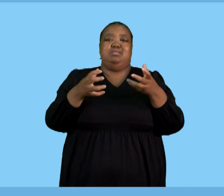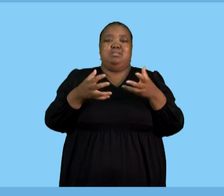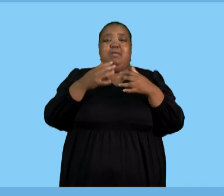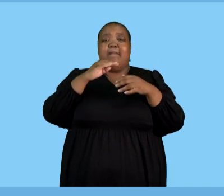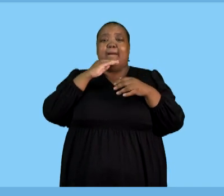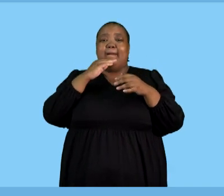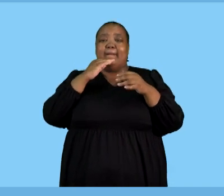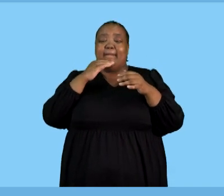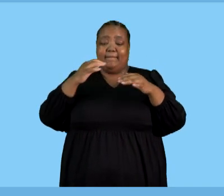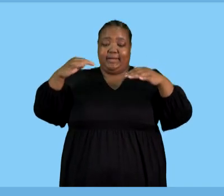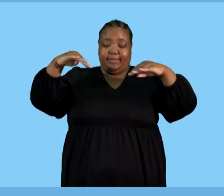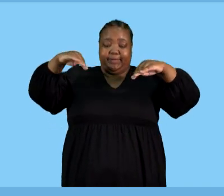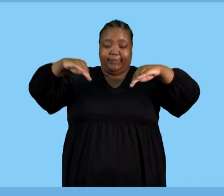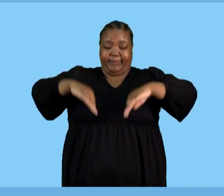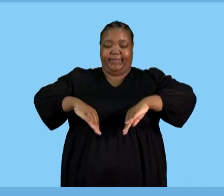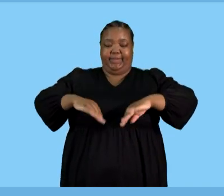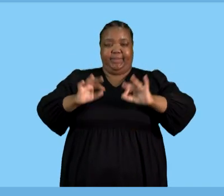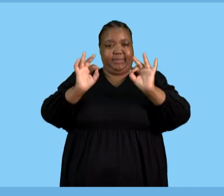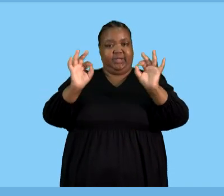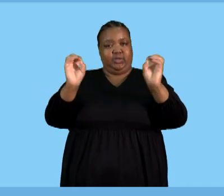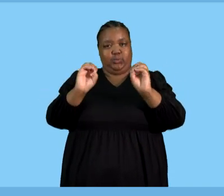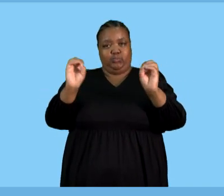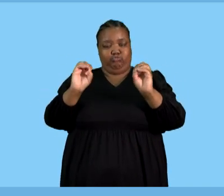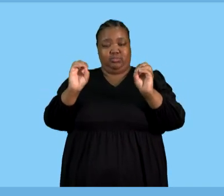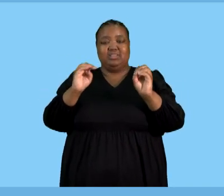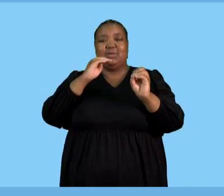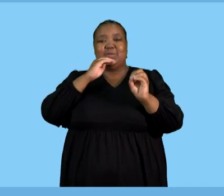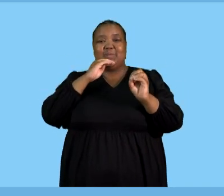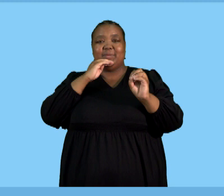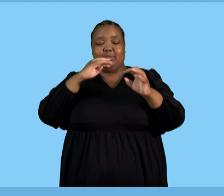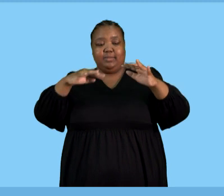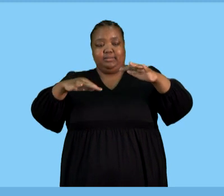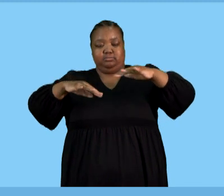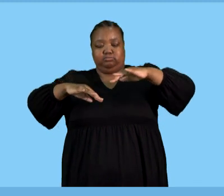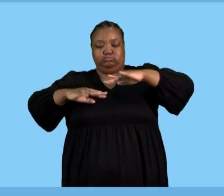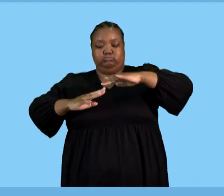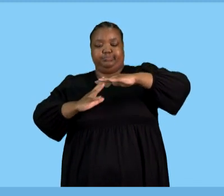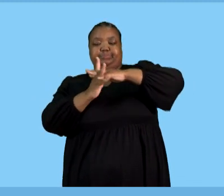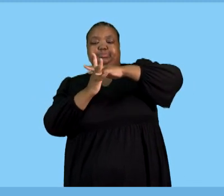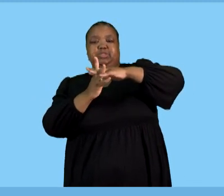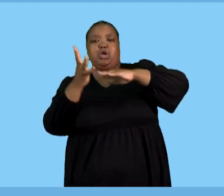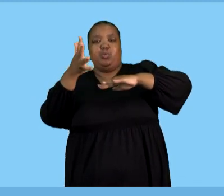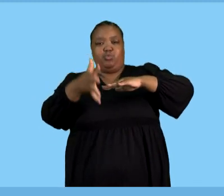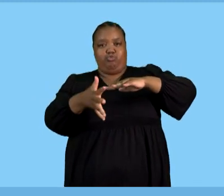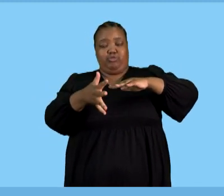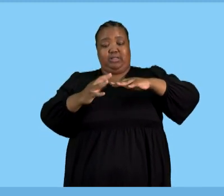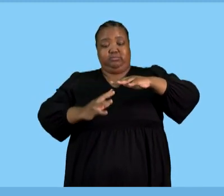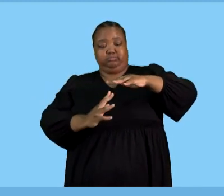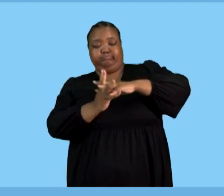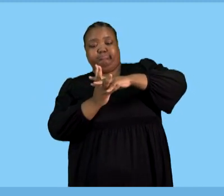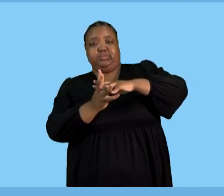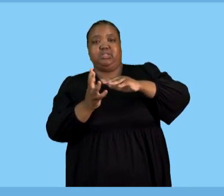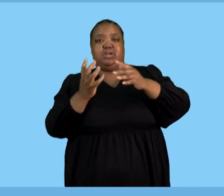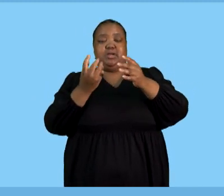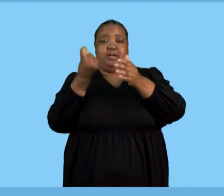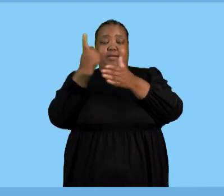they will not be parallel to each other, meaning that at some point they're going to intersect. That means they're going to cut each other, and that is not supposed to happen.